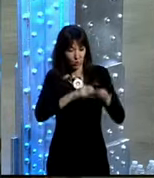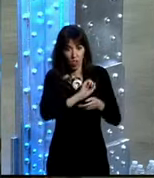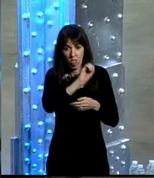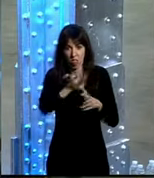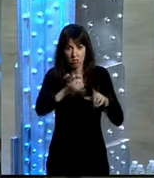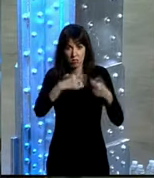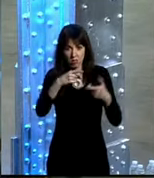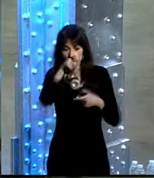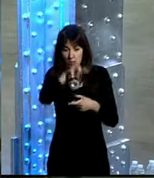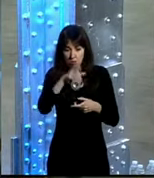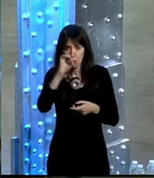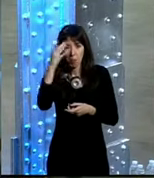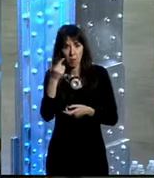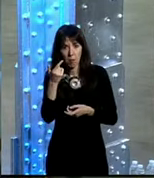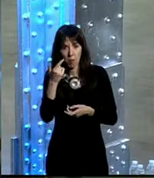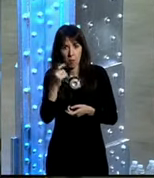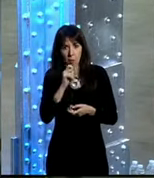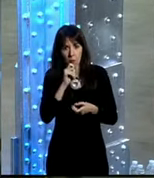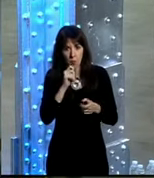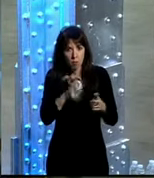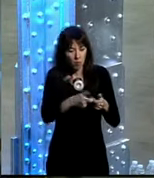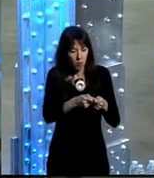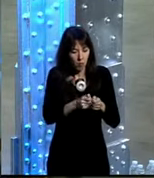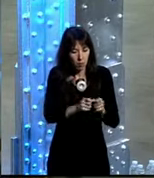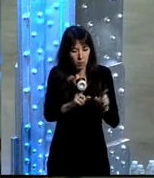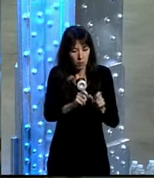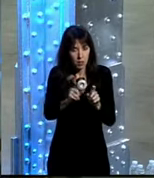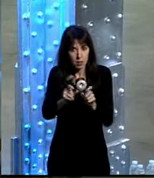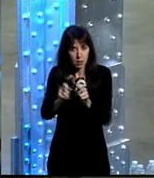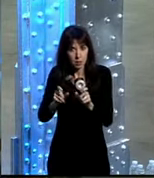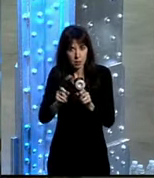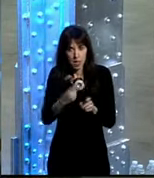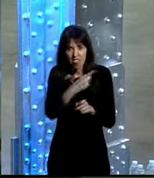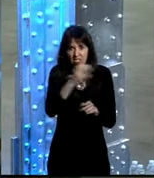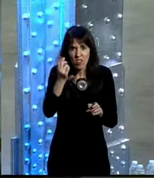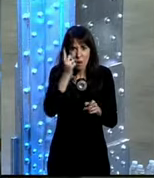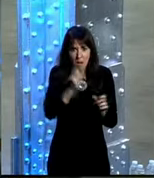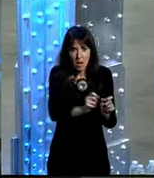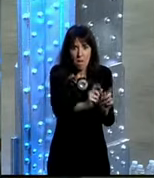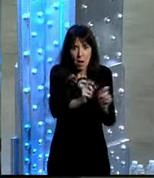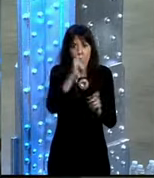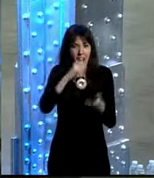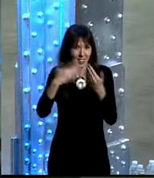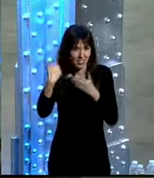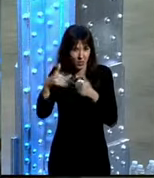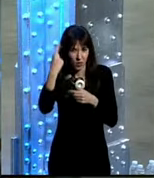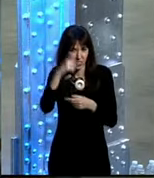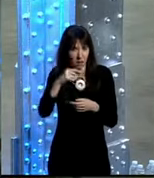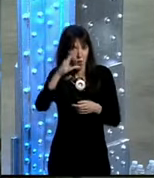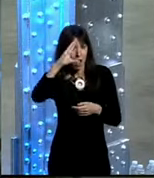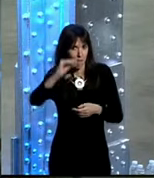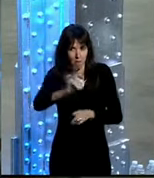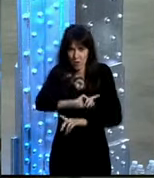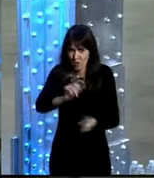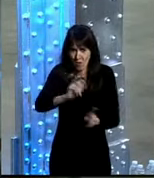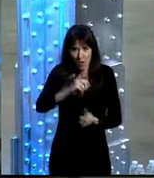those containers where you left your old mobile. Someone thought about turning them on, and there were hundreds and hundreds of them, of old mobiles, and